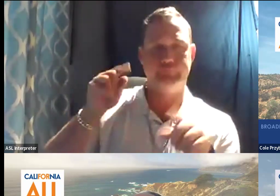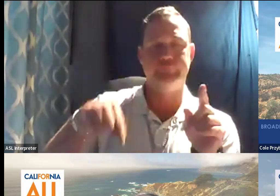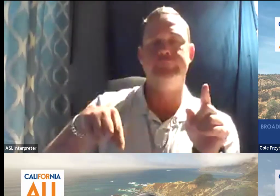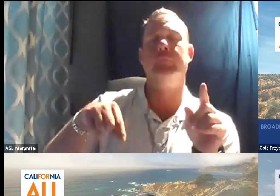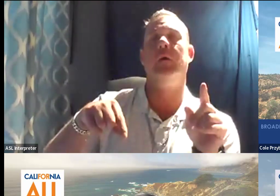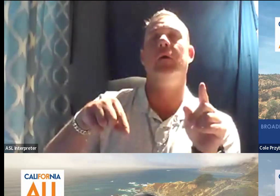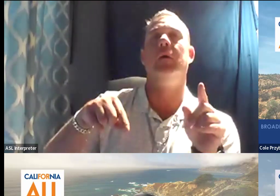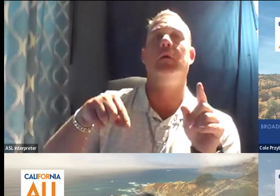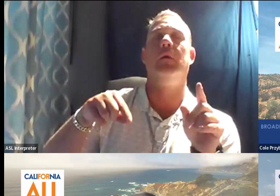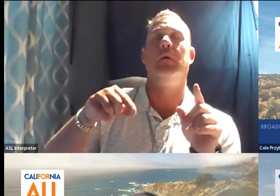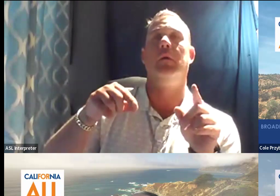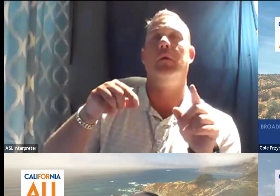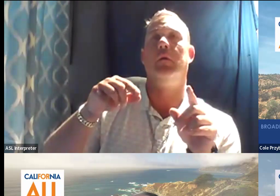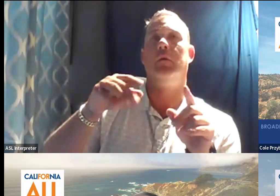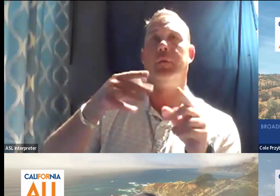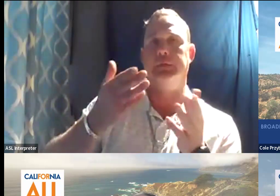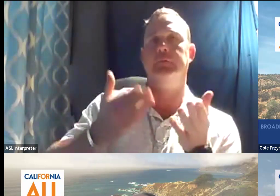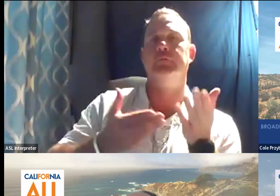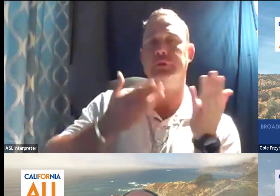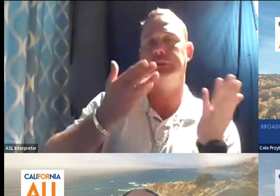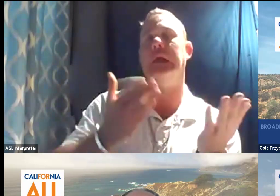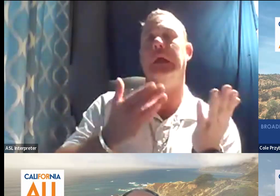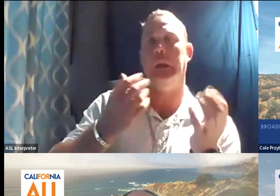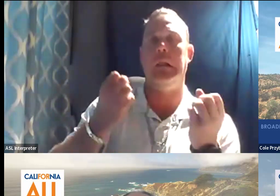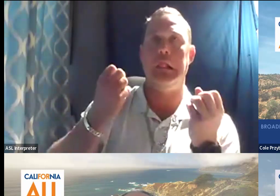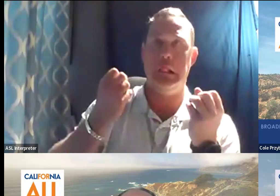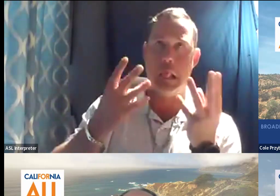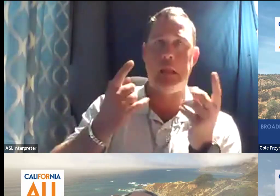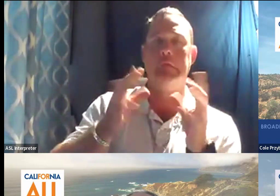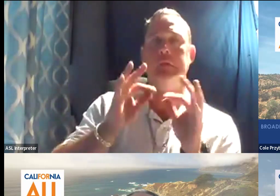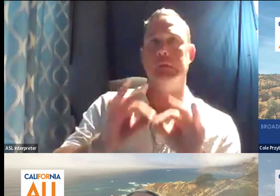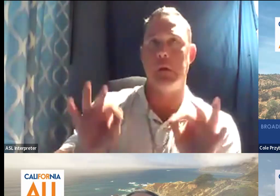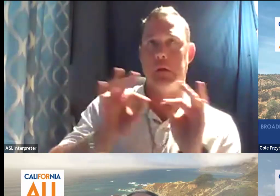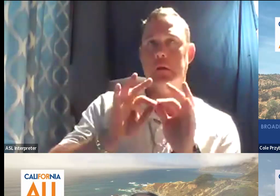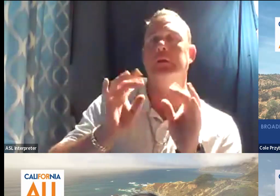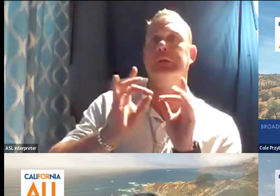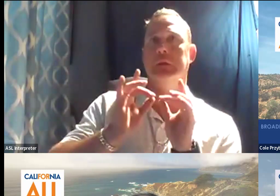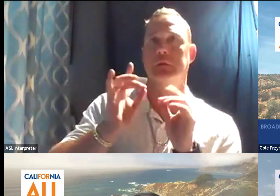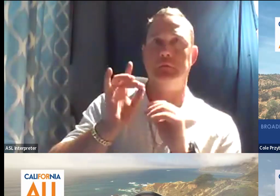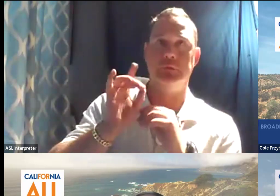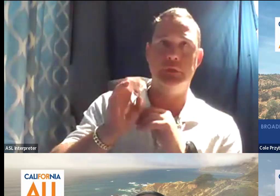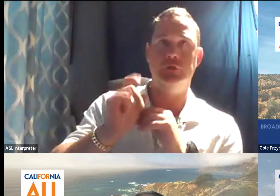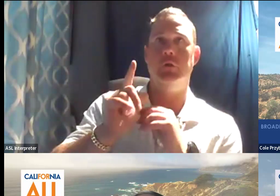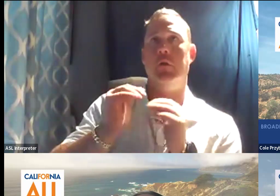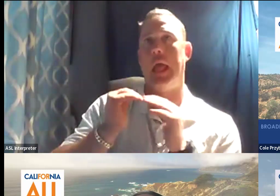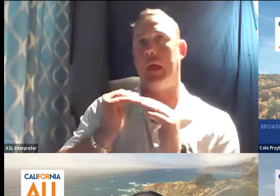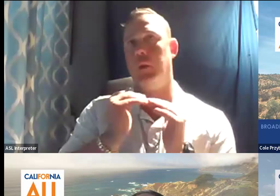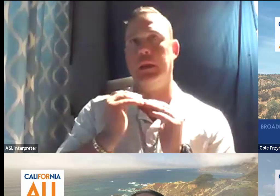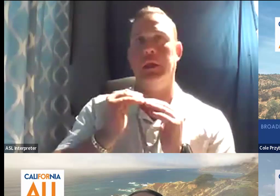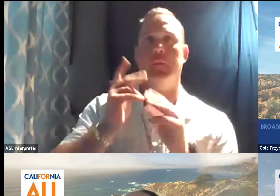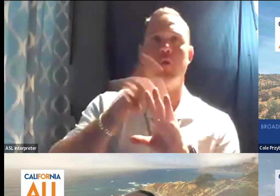that is presented with all of these like really critical Digital Equity Act programs, and how